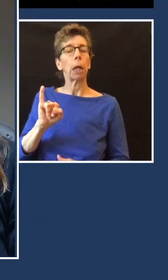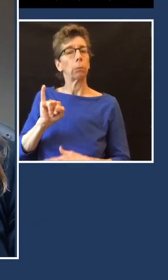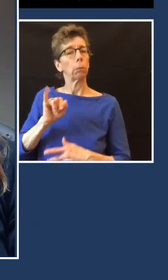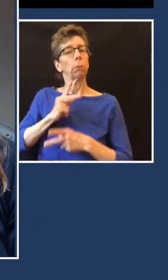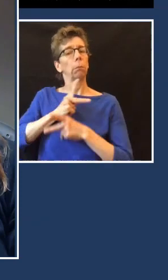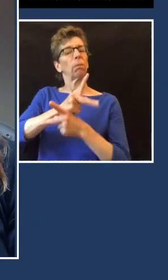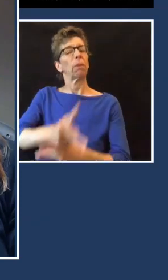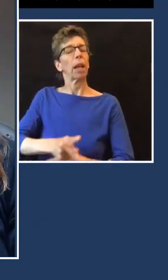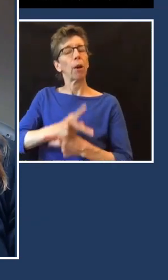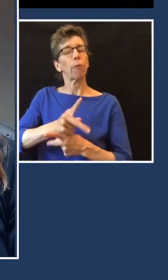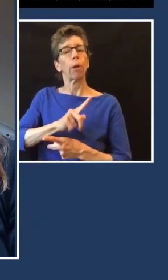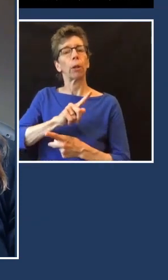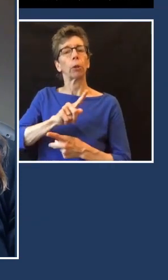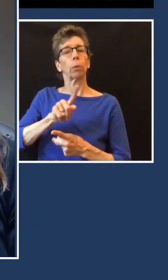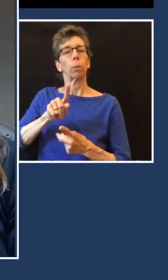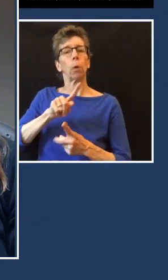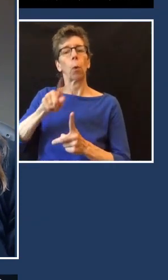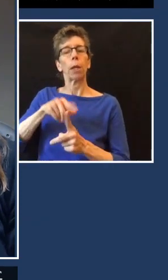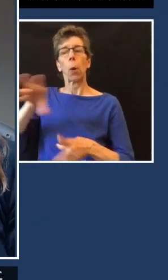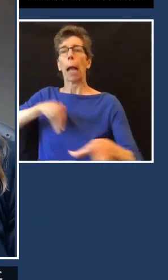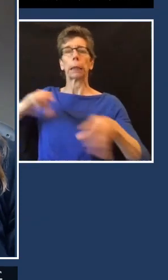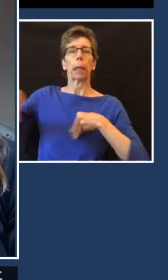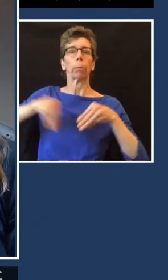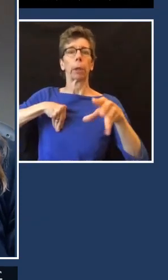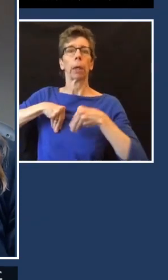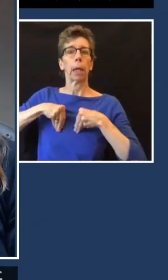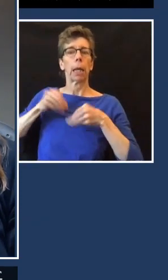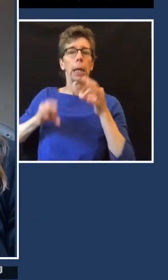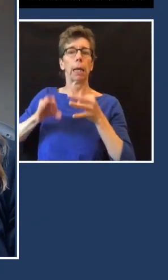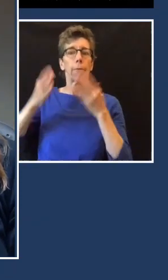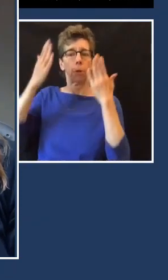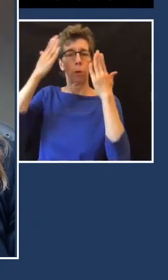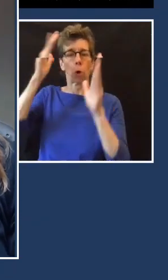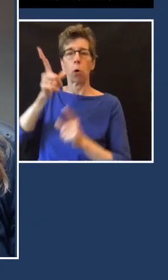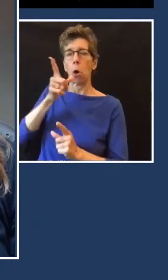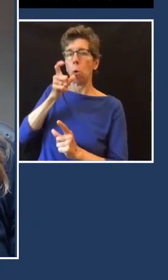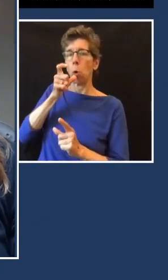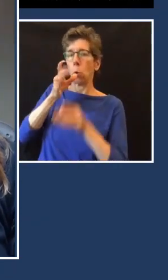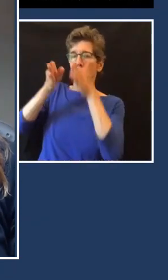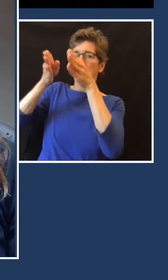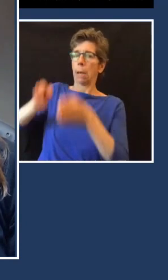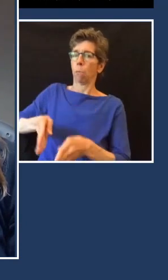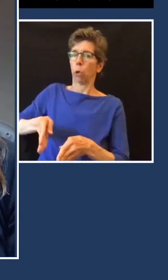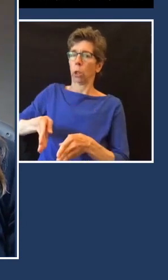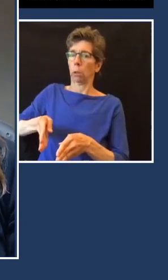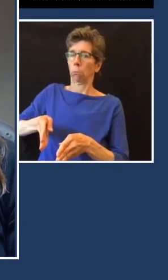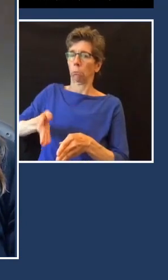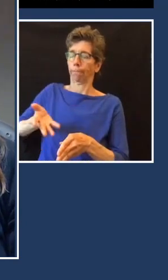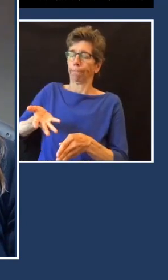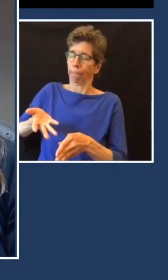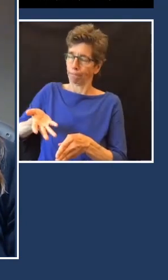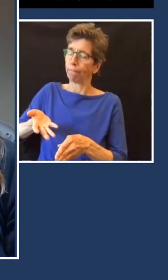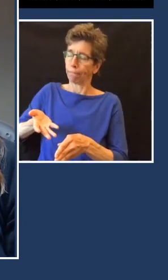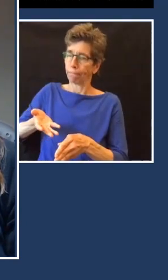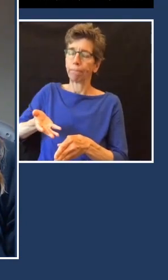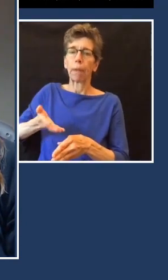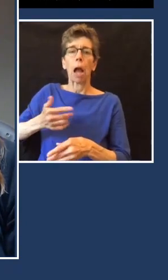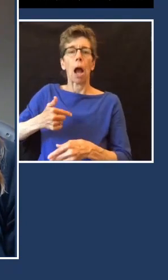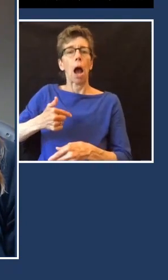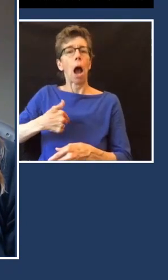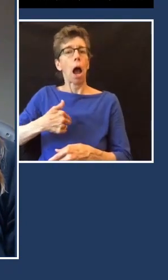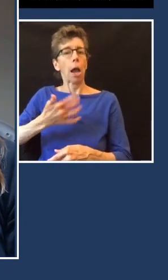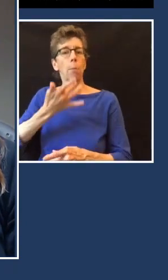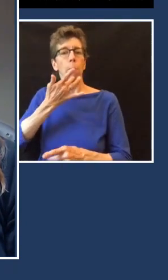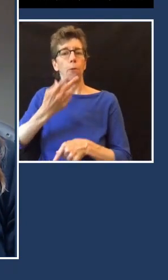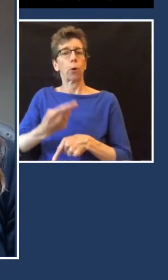from people who you do not know or if you don't have any mutual connections with. In my case, I use LinkedIn as a